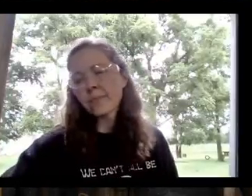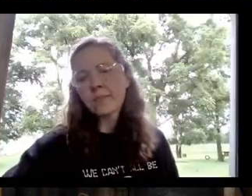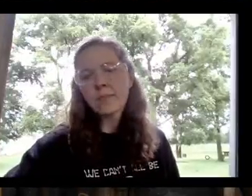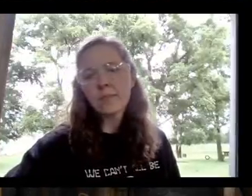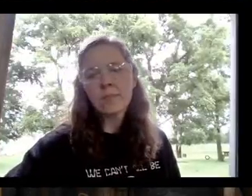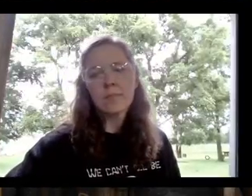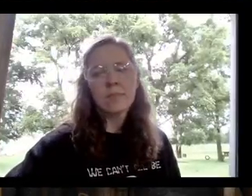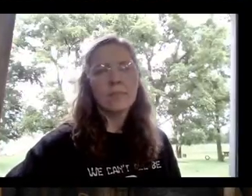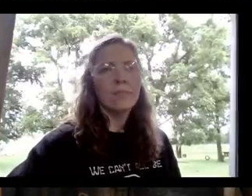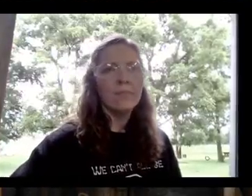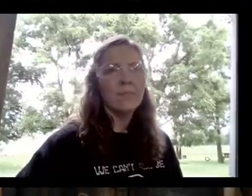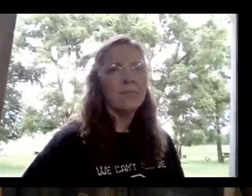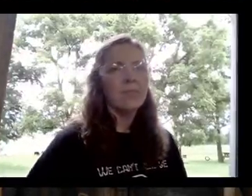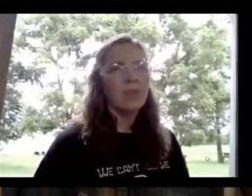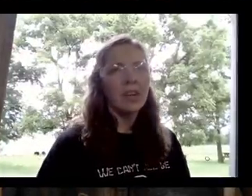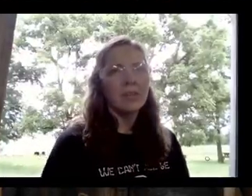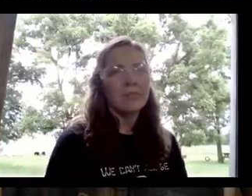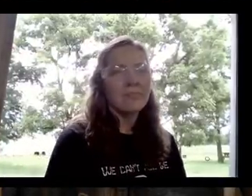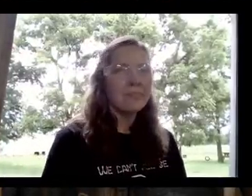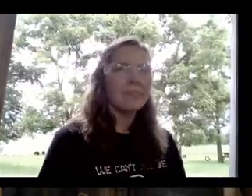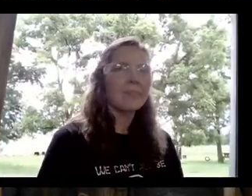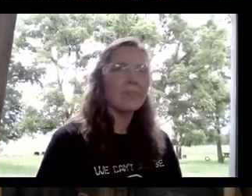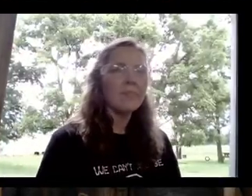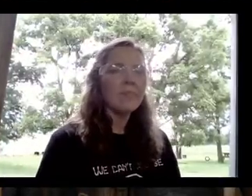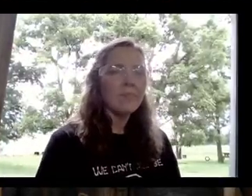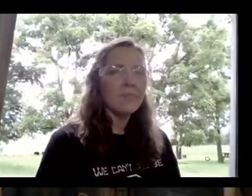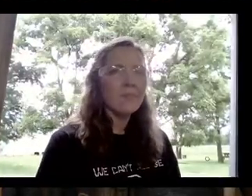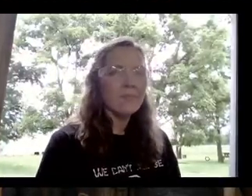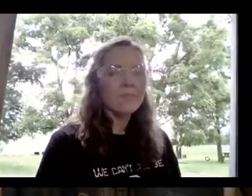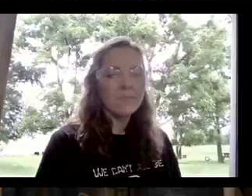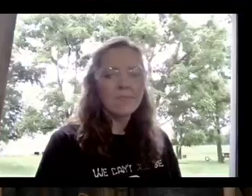hammer, you're out of luck. Can't get this done.